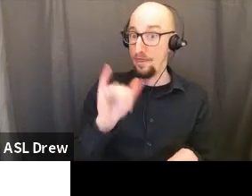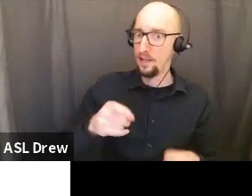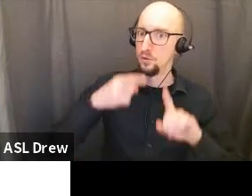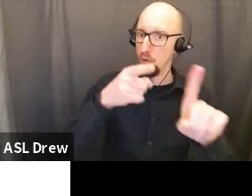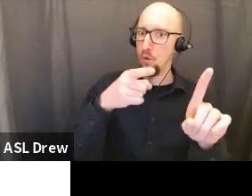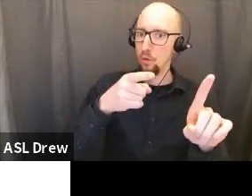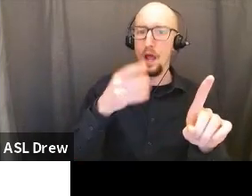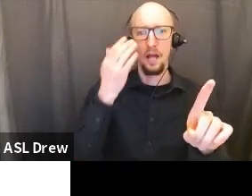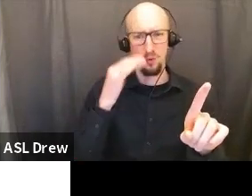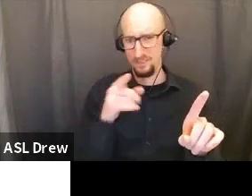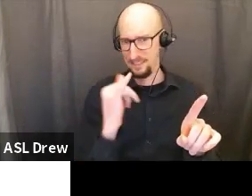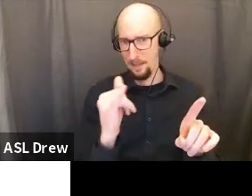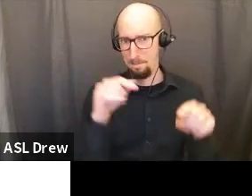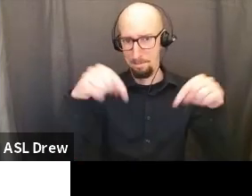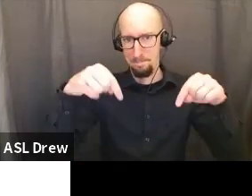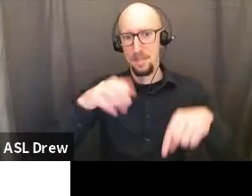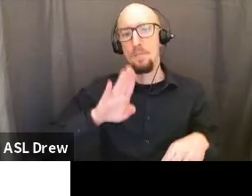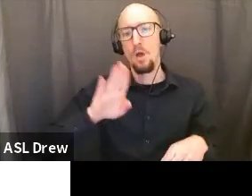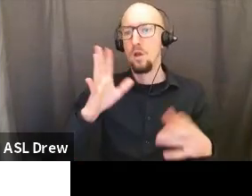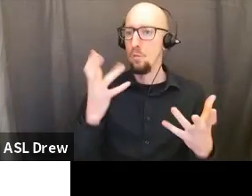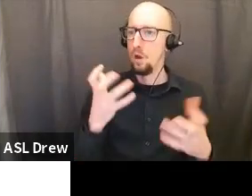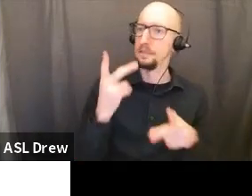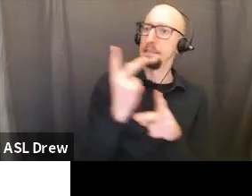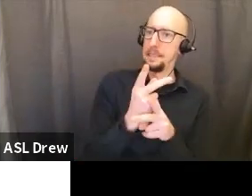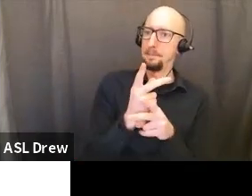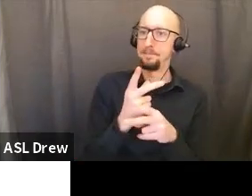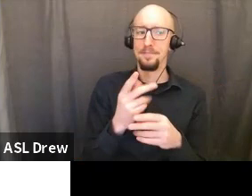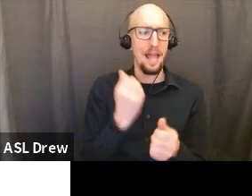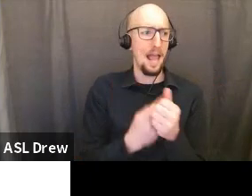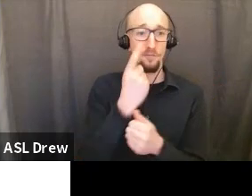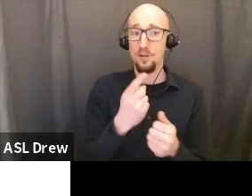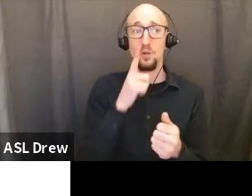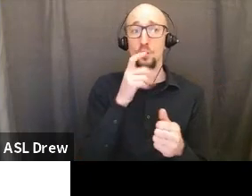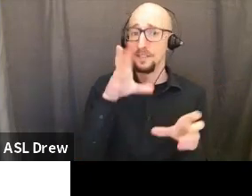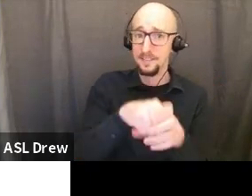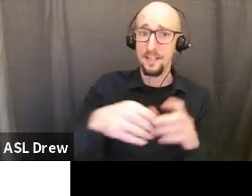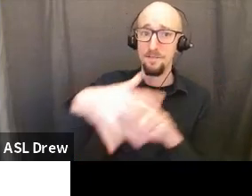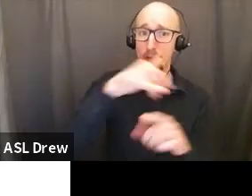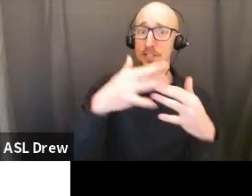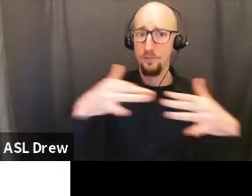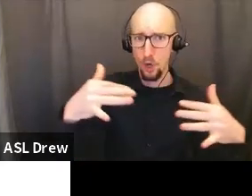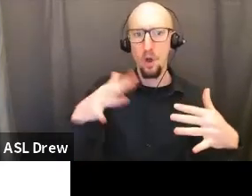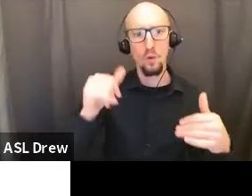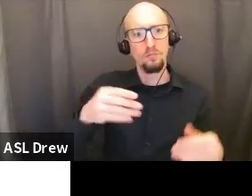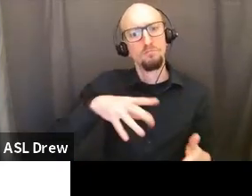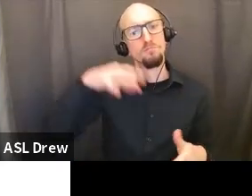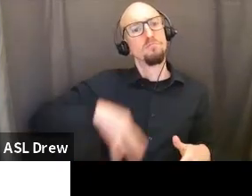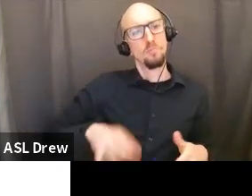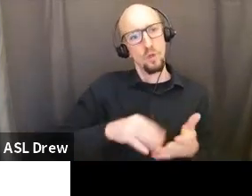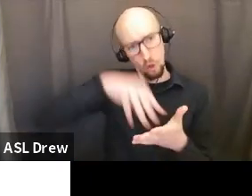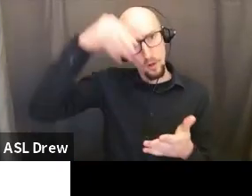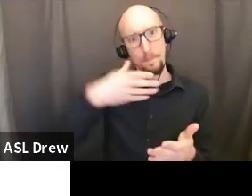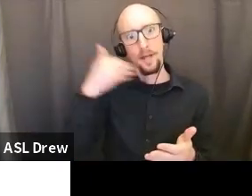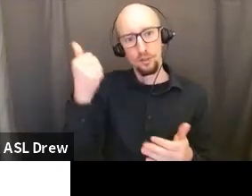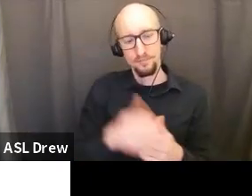share, that everyone learns from and better in a diverse environment. And the second goal, given that